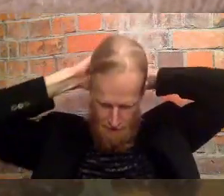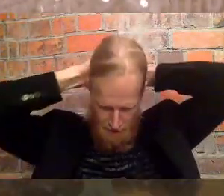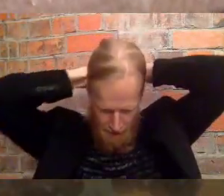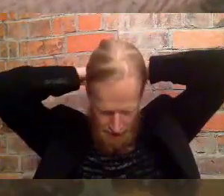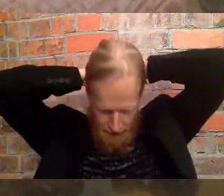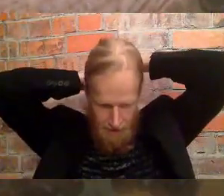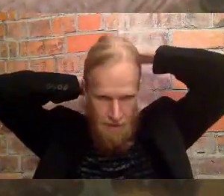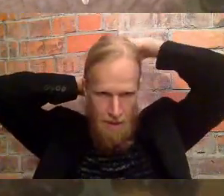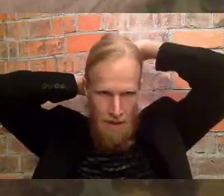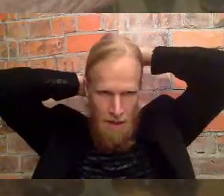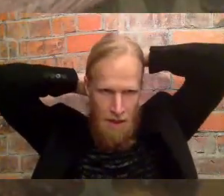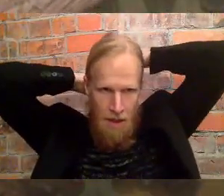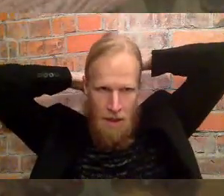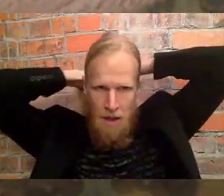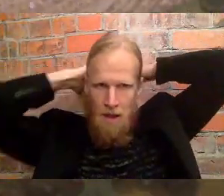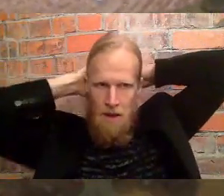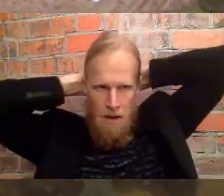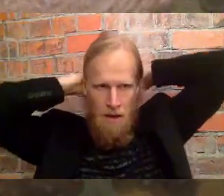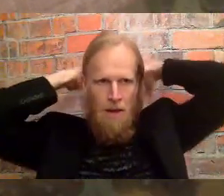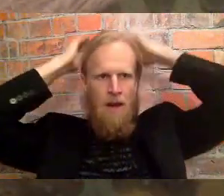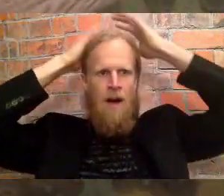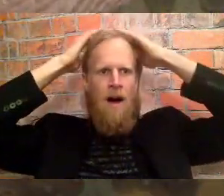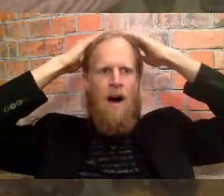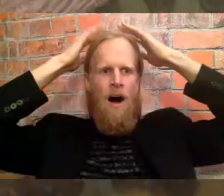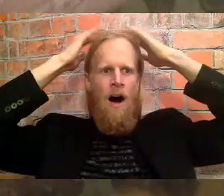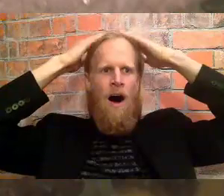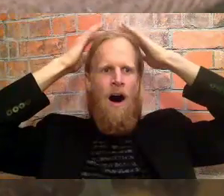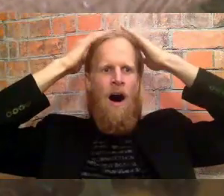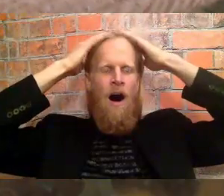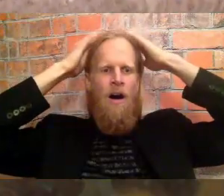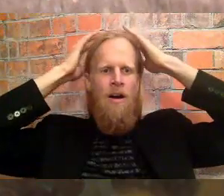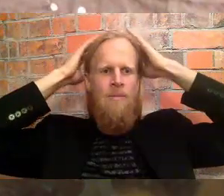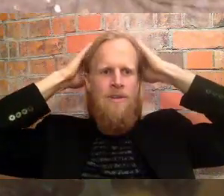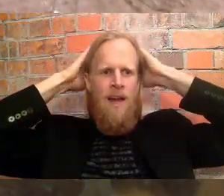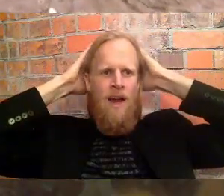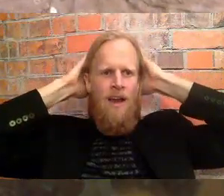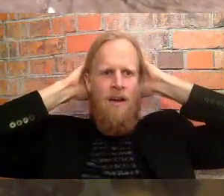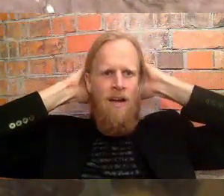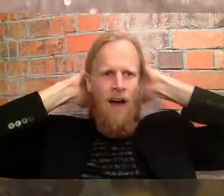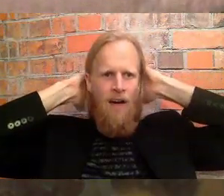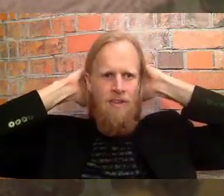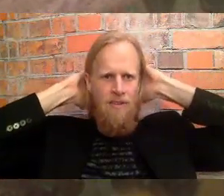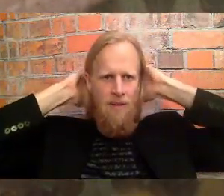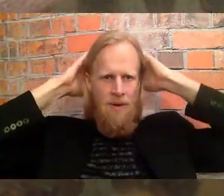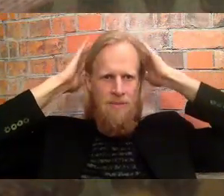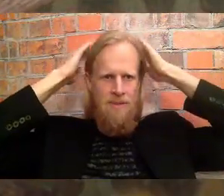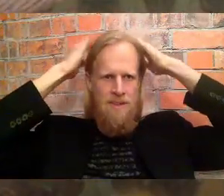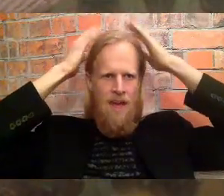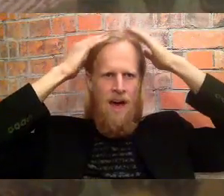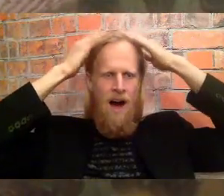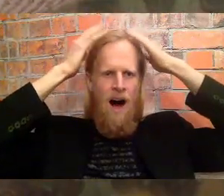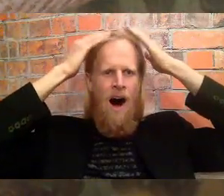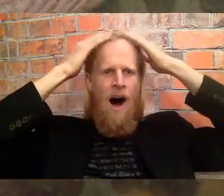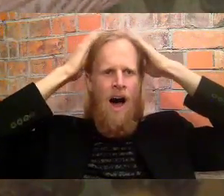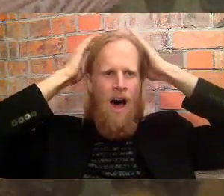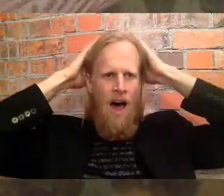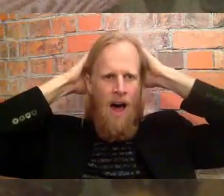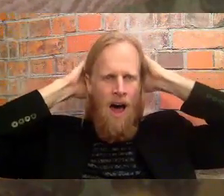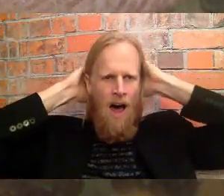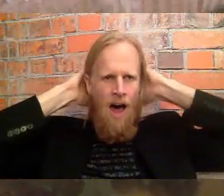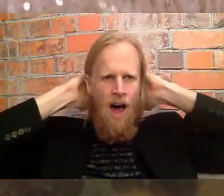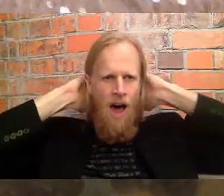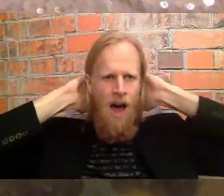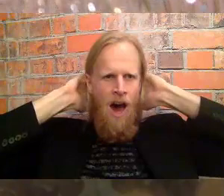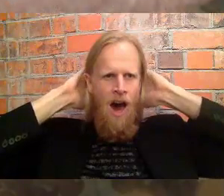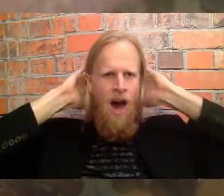or to pretend that I don't have a divine purpose. Tapping the sides of the head and the back of the